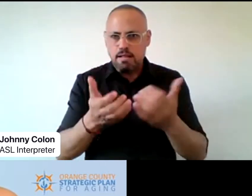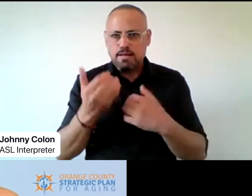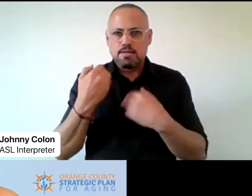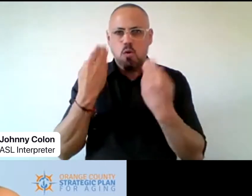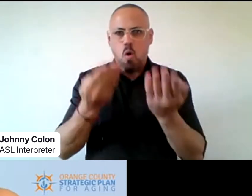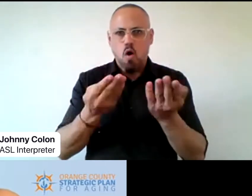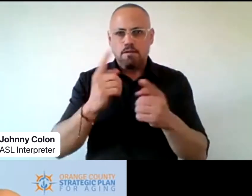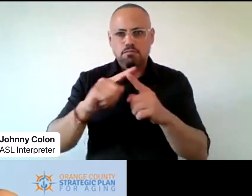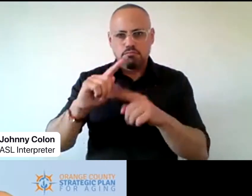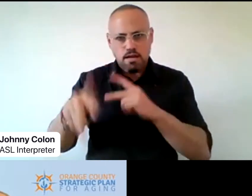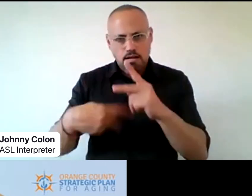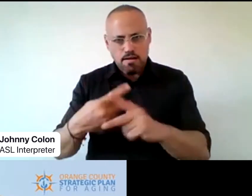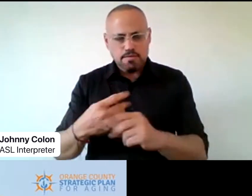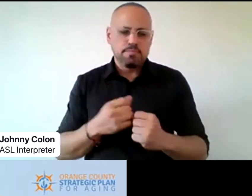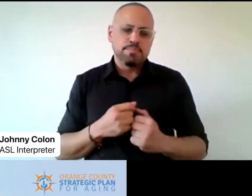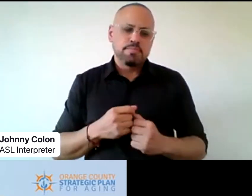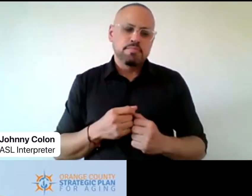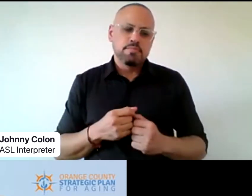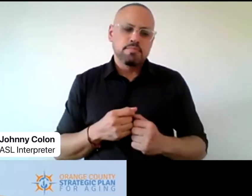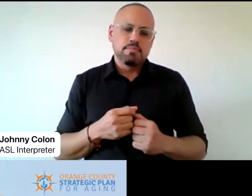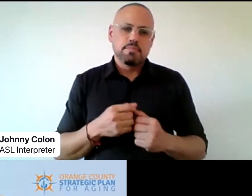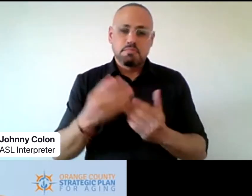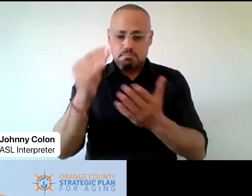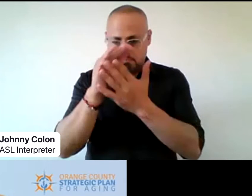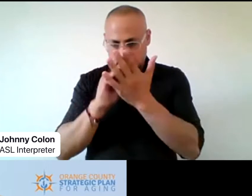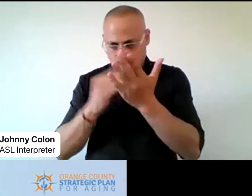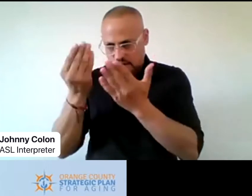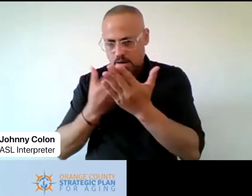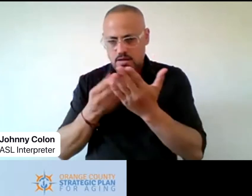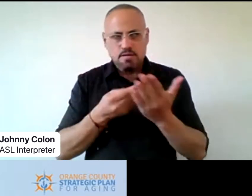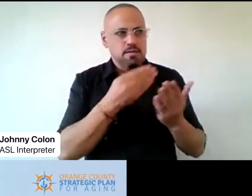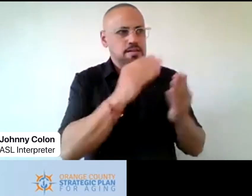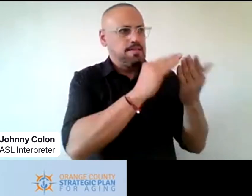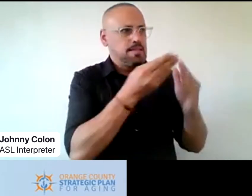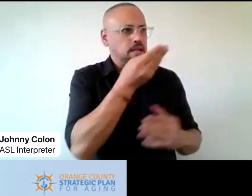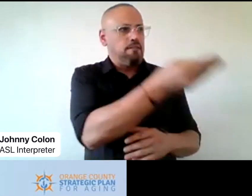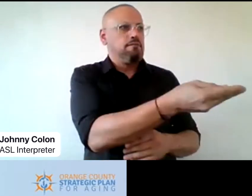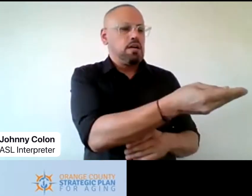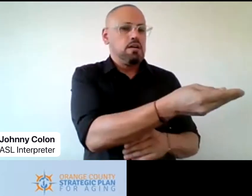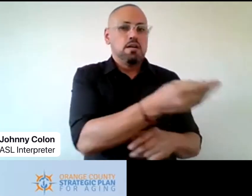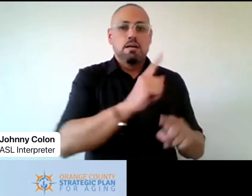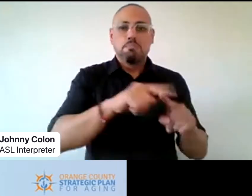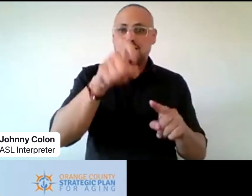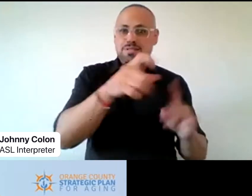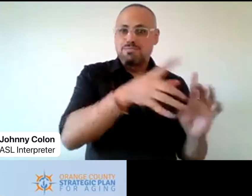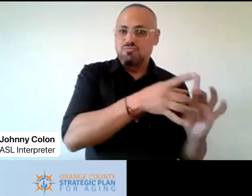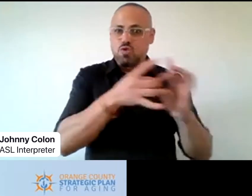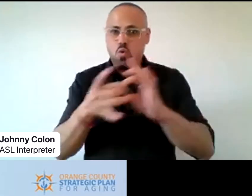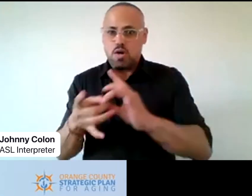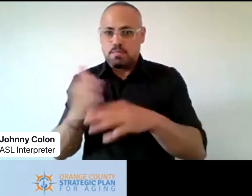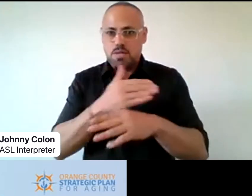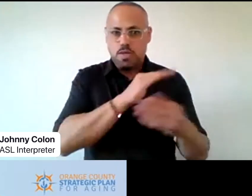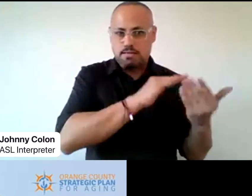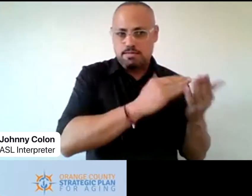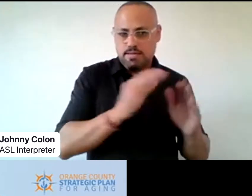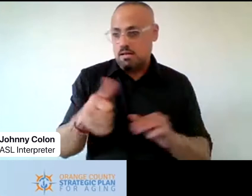types, and then they report back to the cities. But it requires coordination between the cities and other